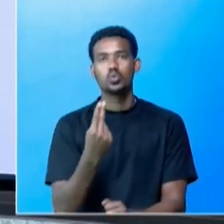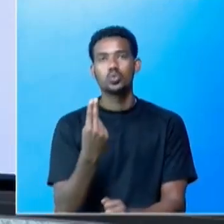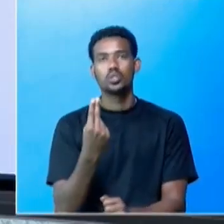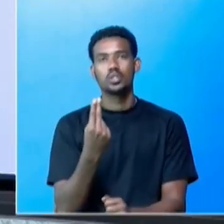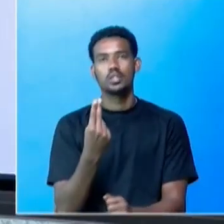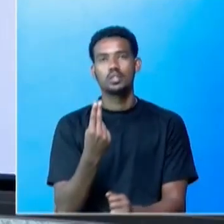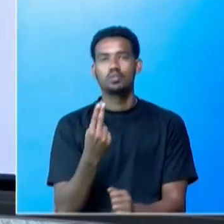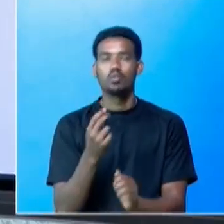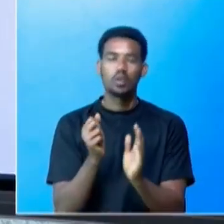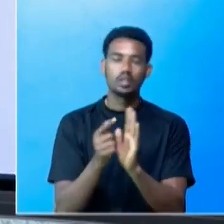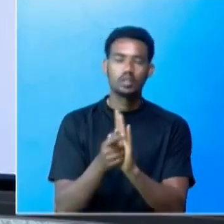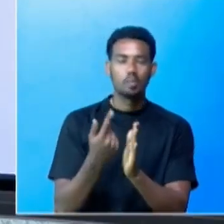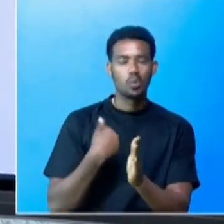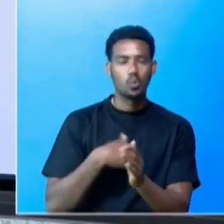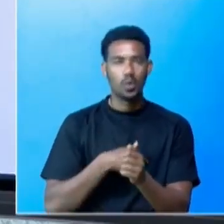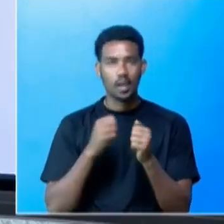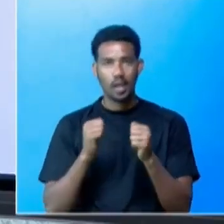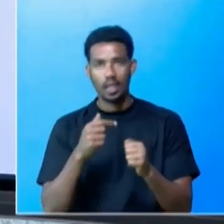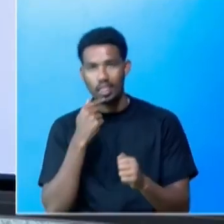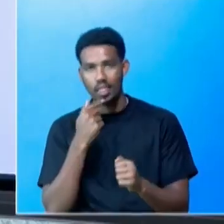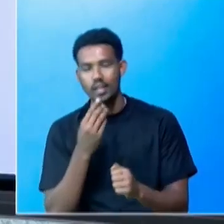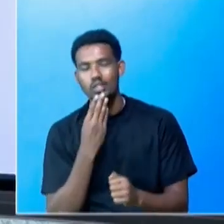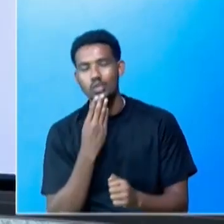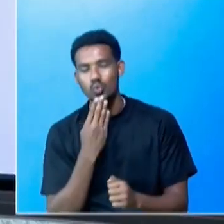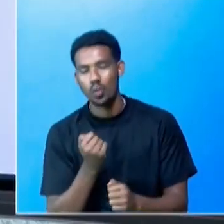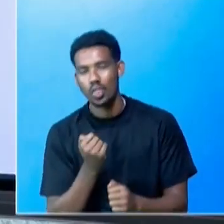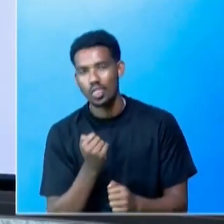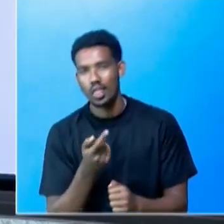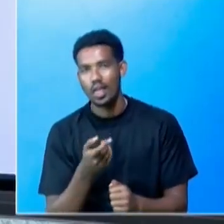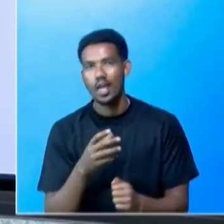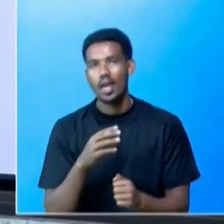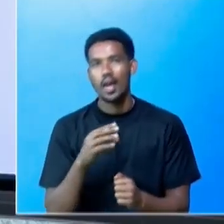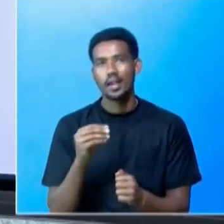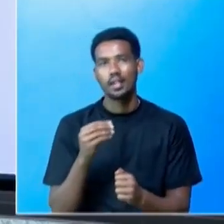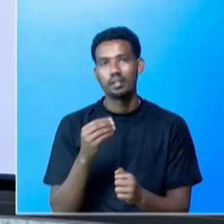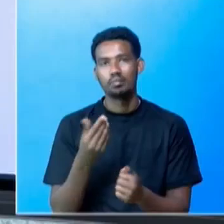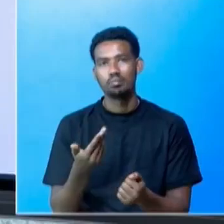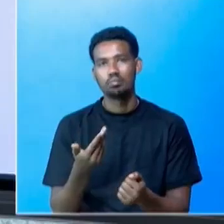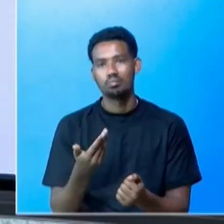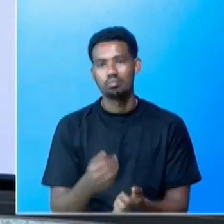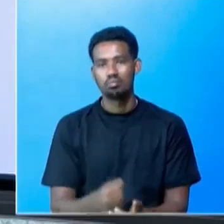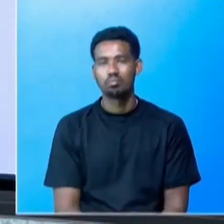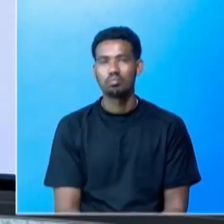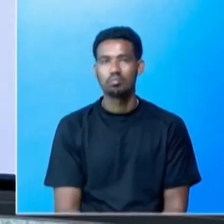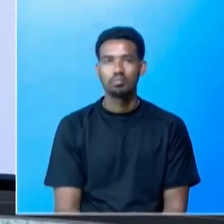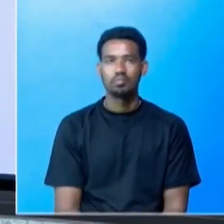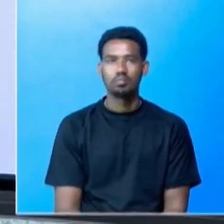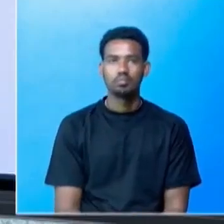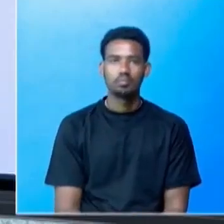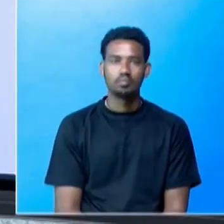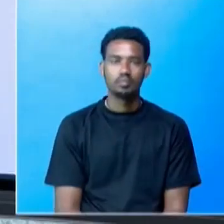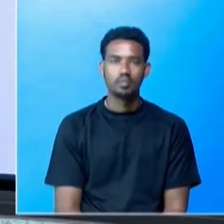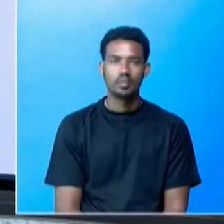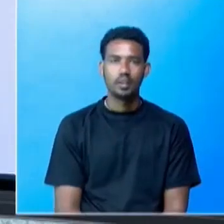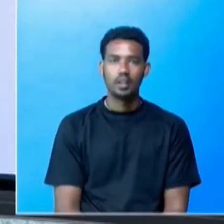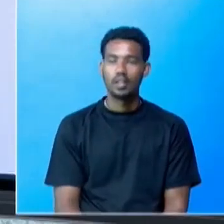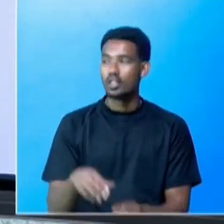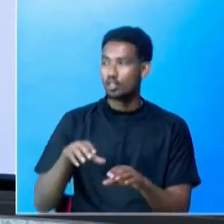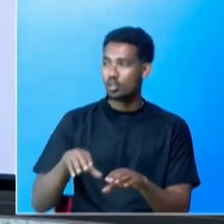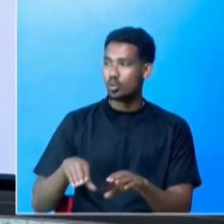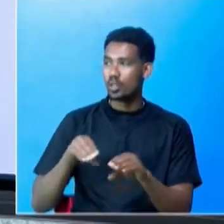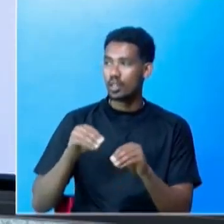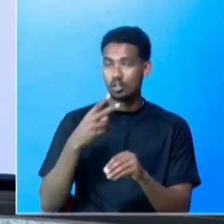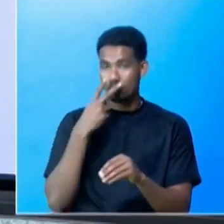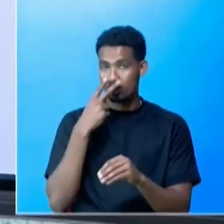example, like we can say easily sweet and yummy and also delicious. So students, look